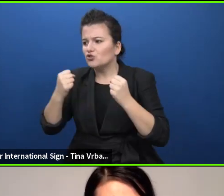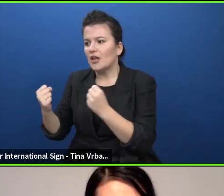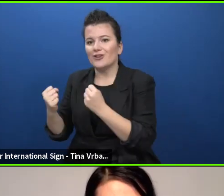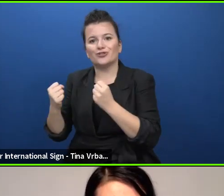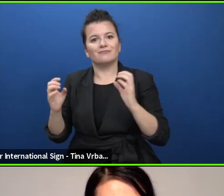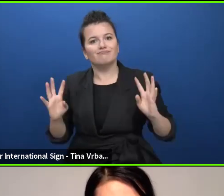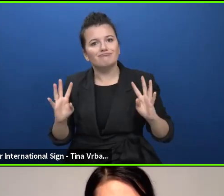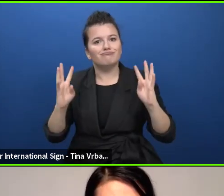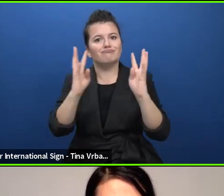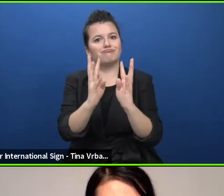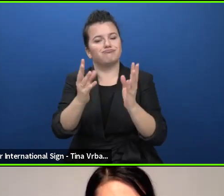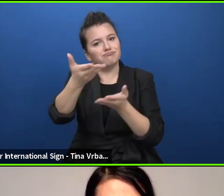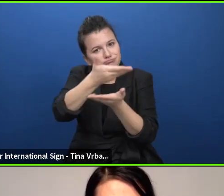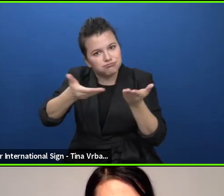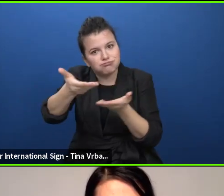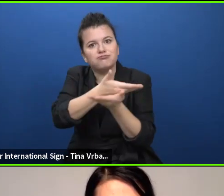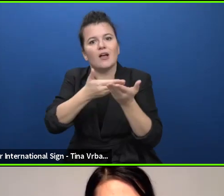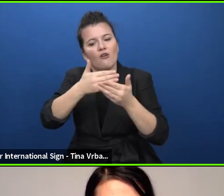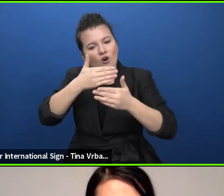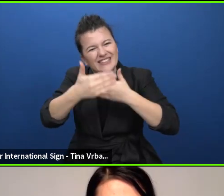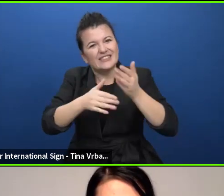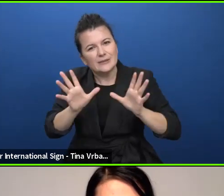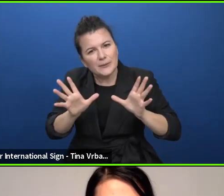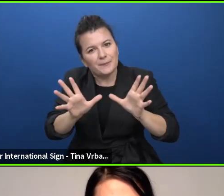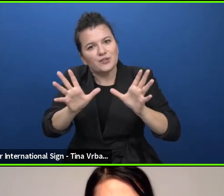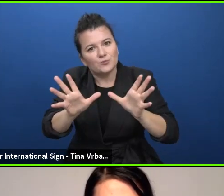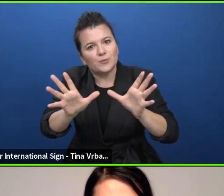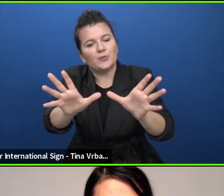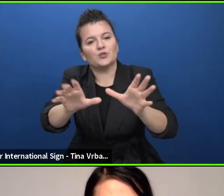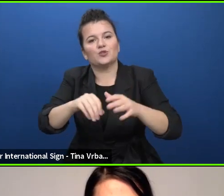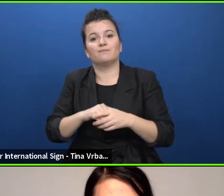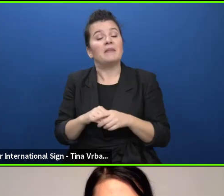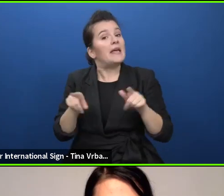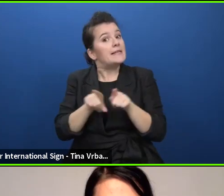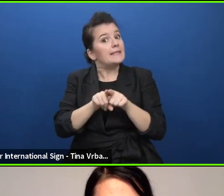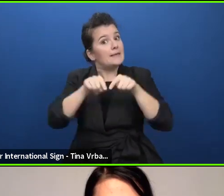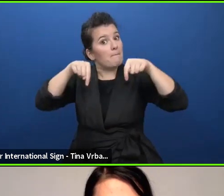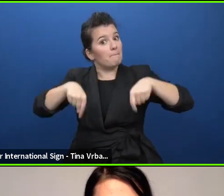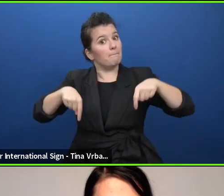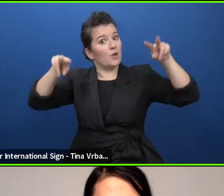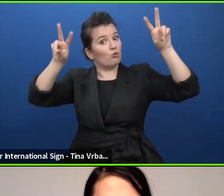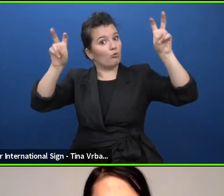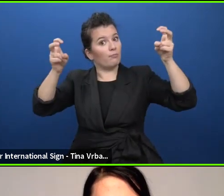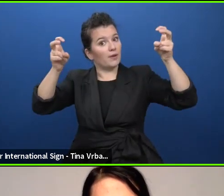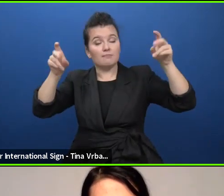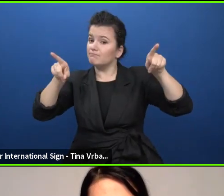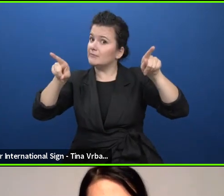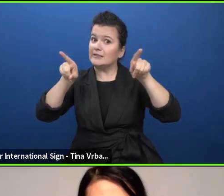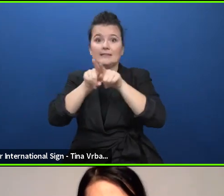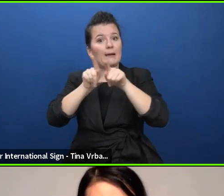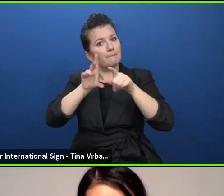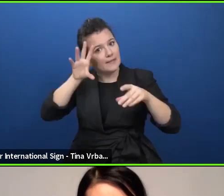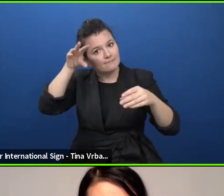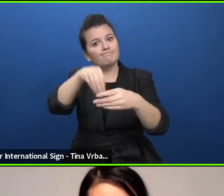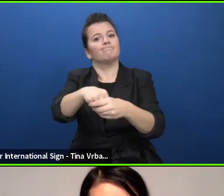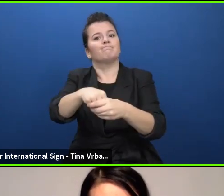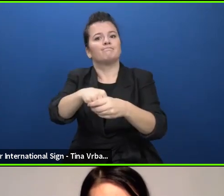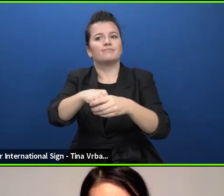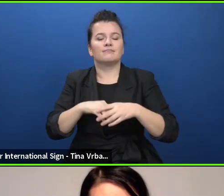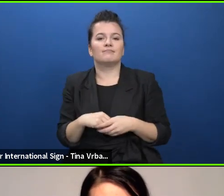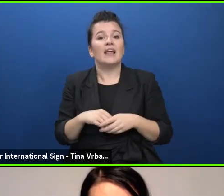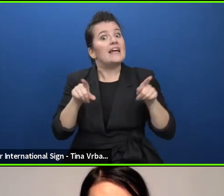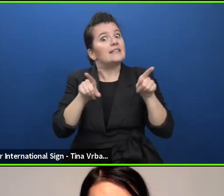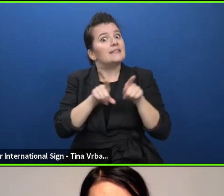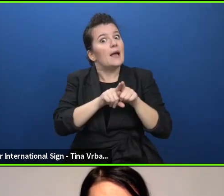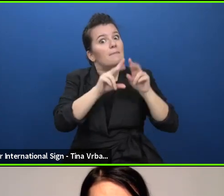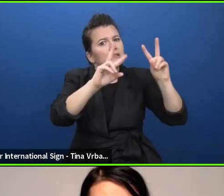discussion of this dialogue, but also on the basis of the results of the study. And we hope to bring it